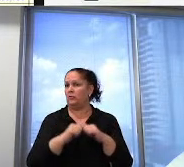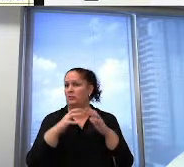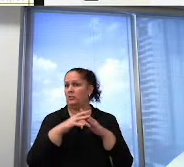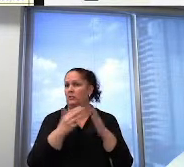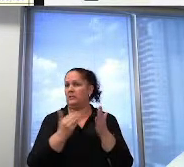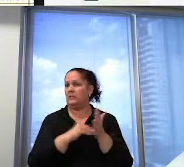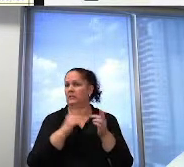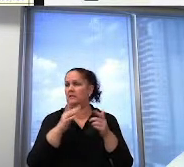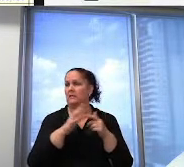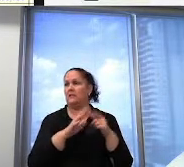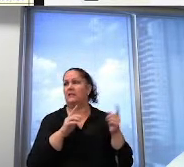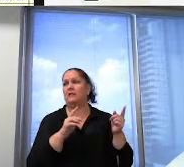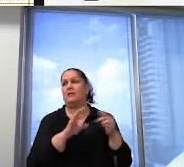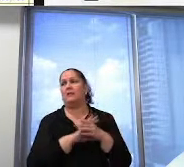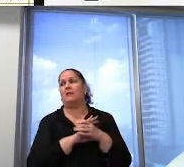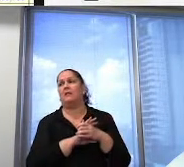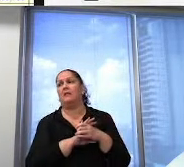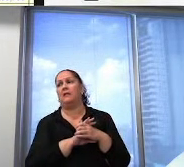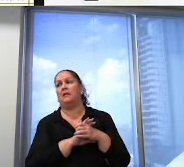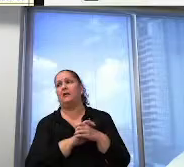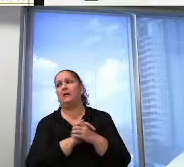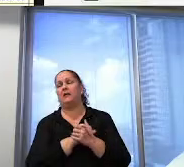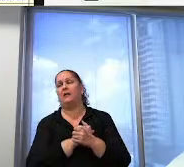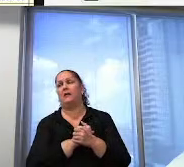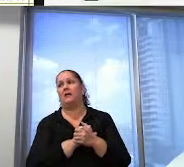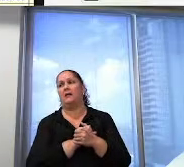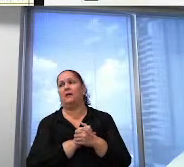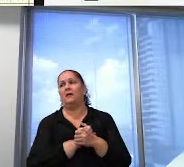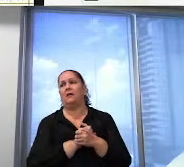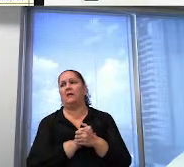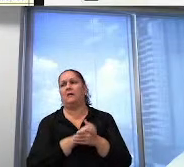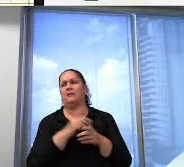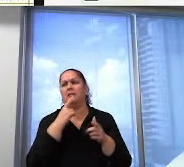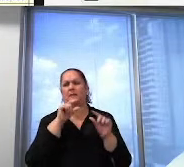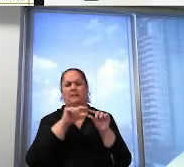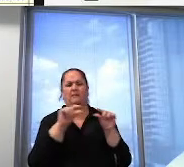to restore those to service. Sorry.